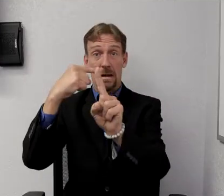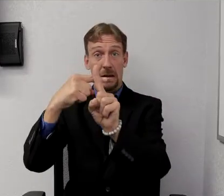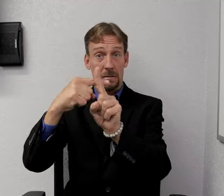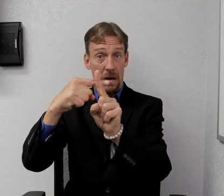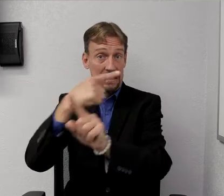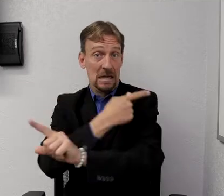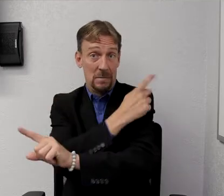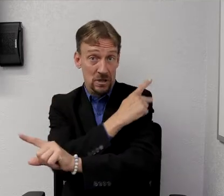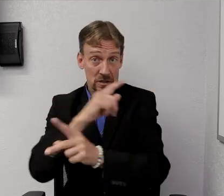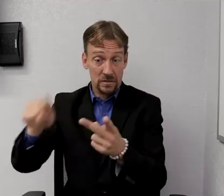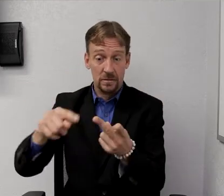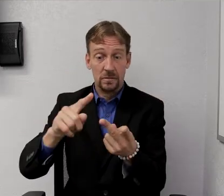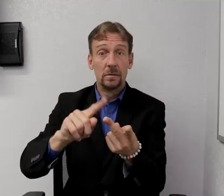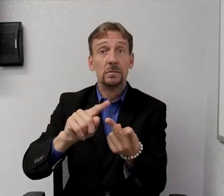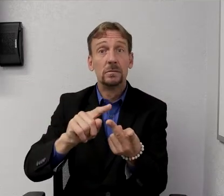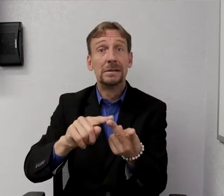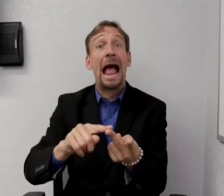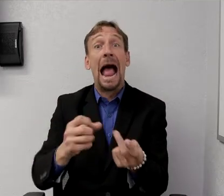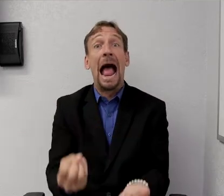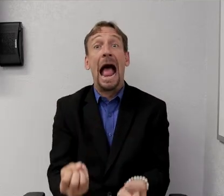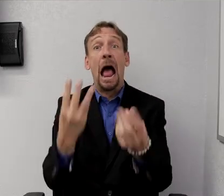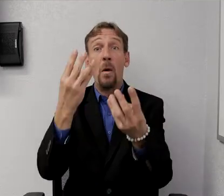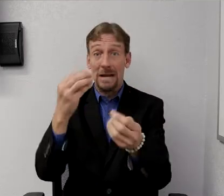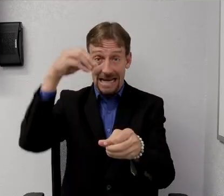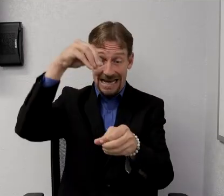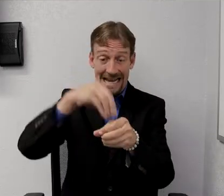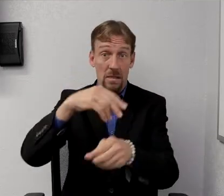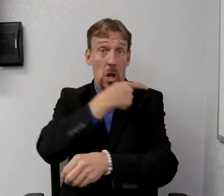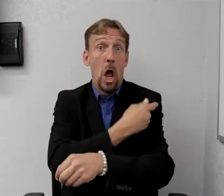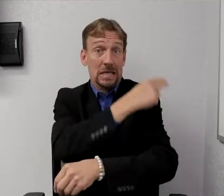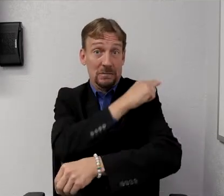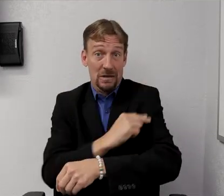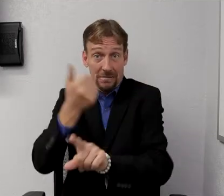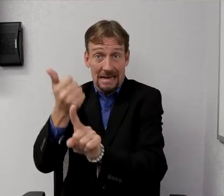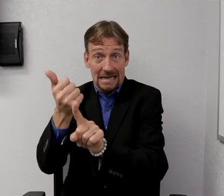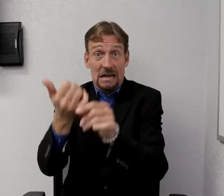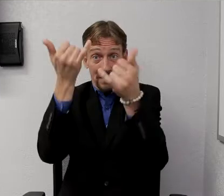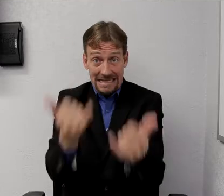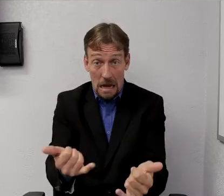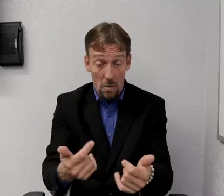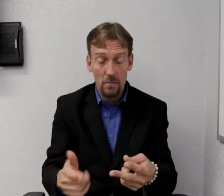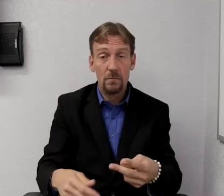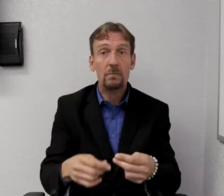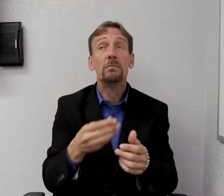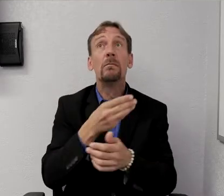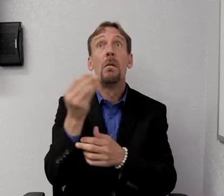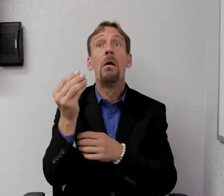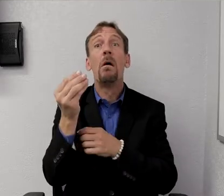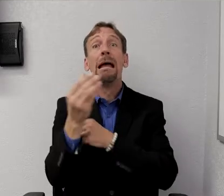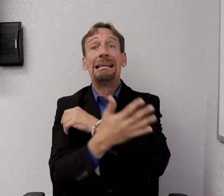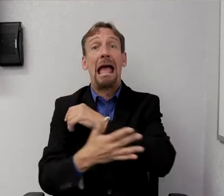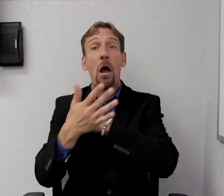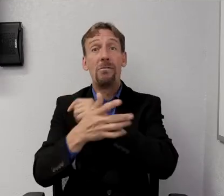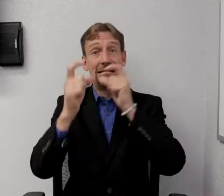Tulare County? How many are currently inpatients in Cahuilla Delta? And, the county